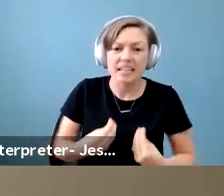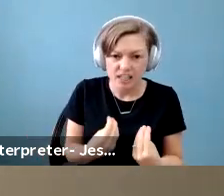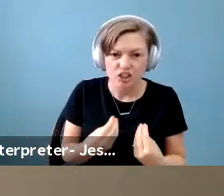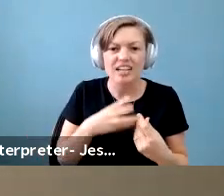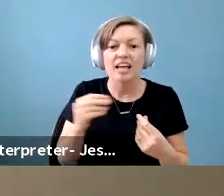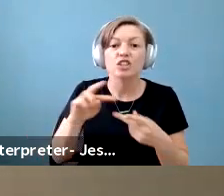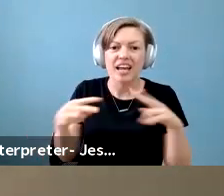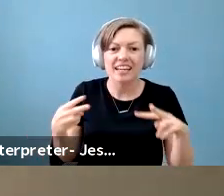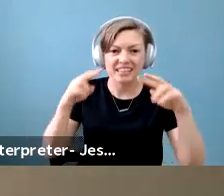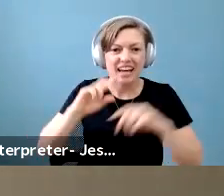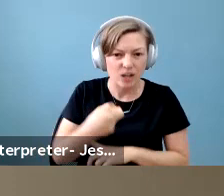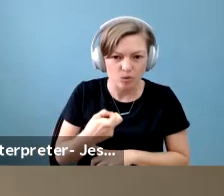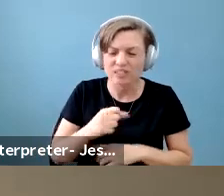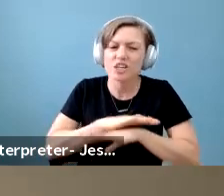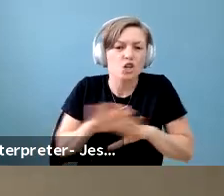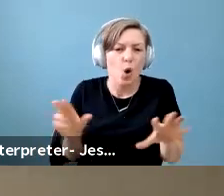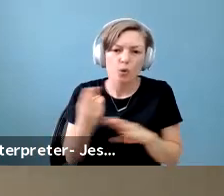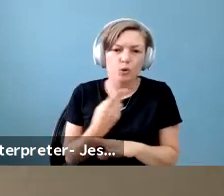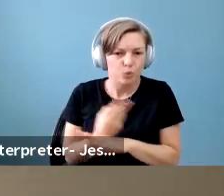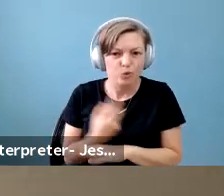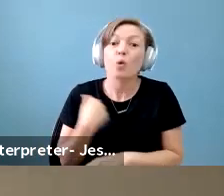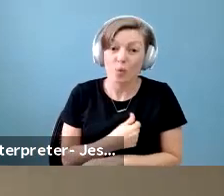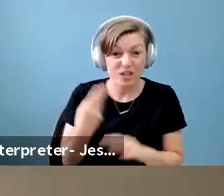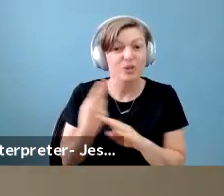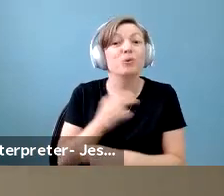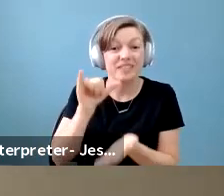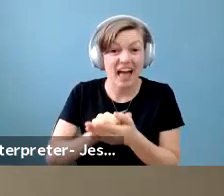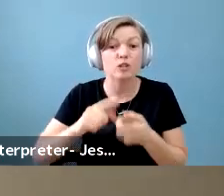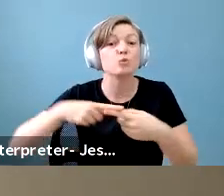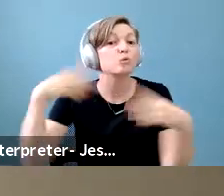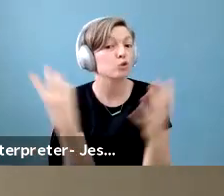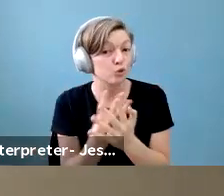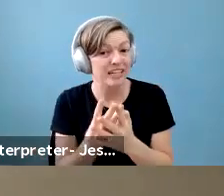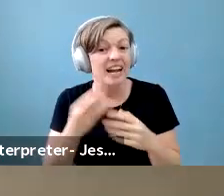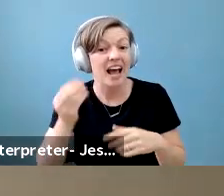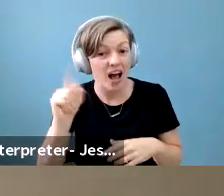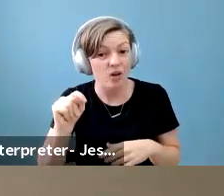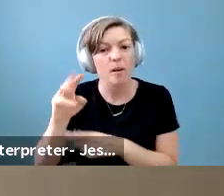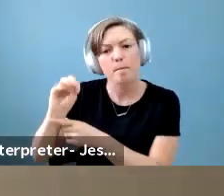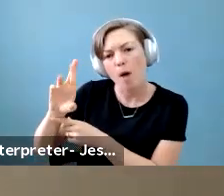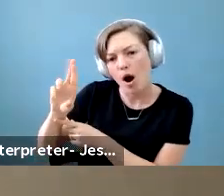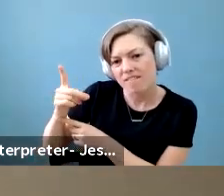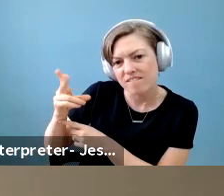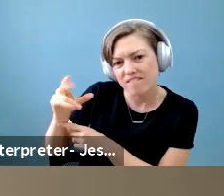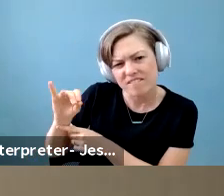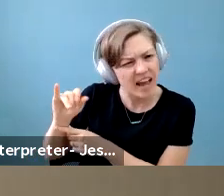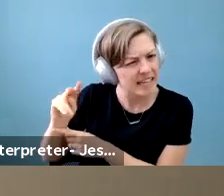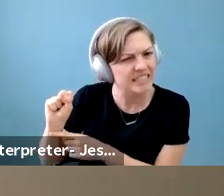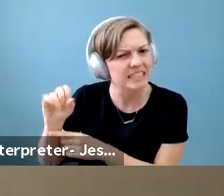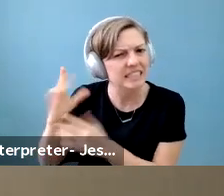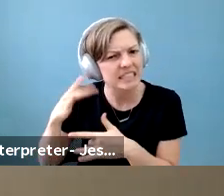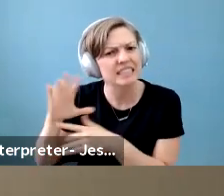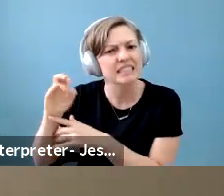diagnosis would be of no use. And we use that to screen out Marfan's disease or sickle cell disease or